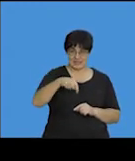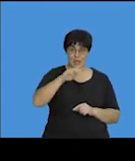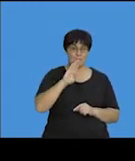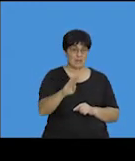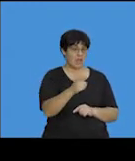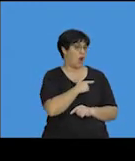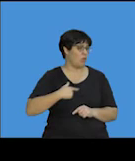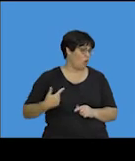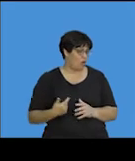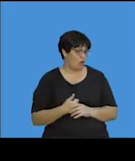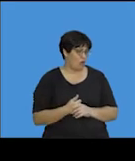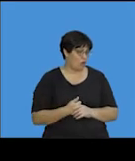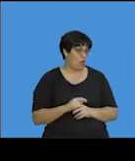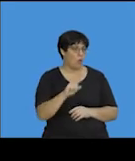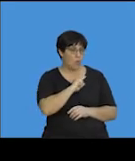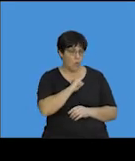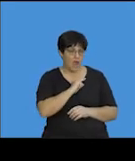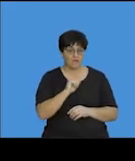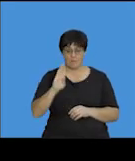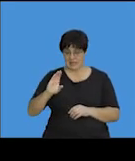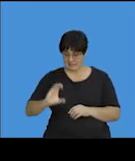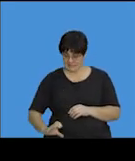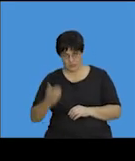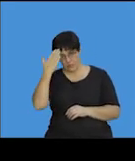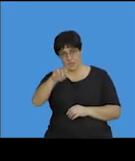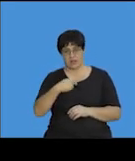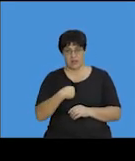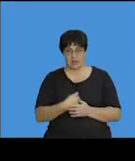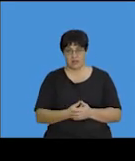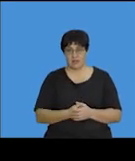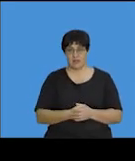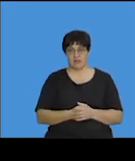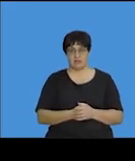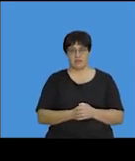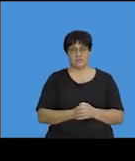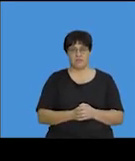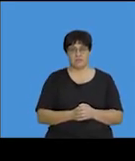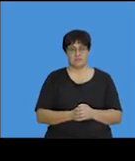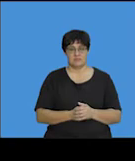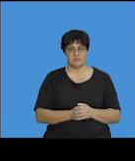X to B? Because I know how long it takes to get from B to C.